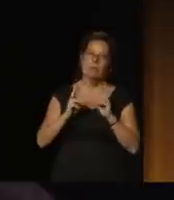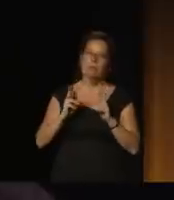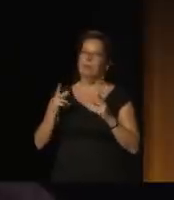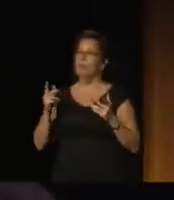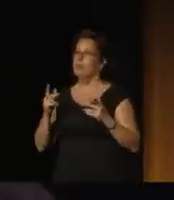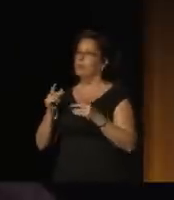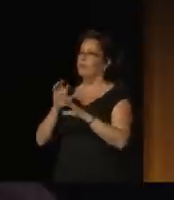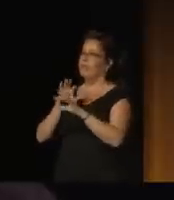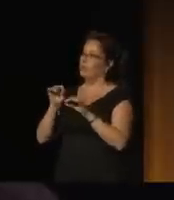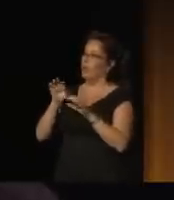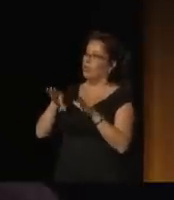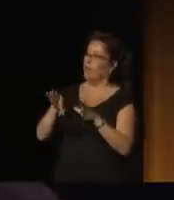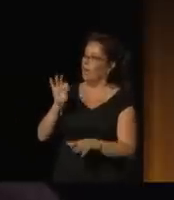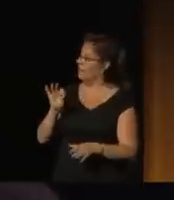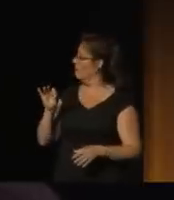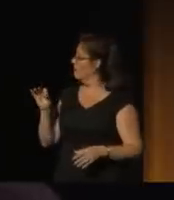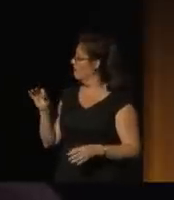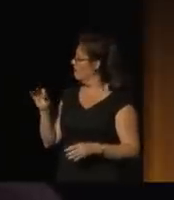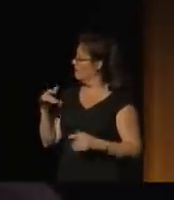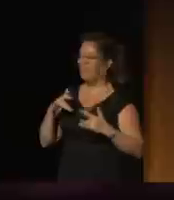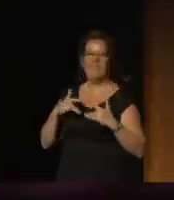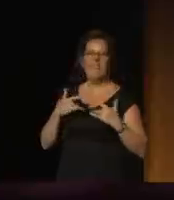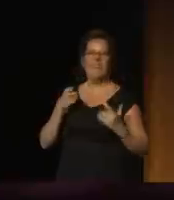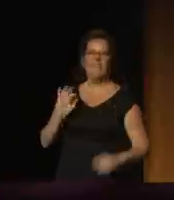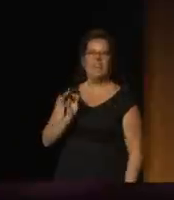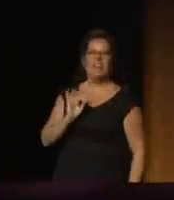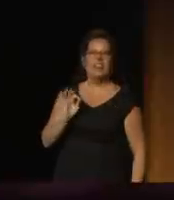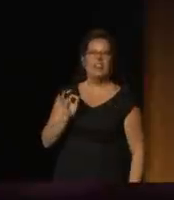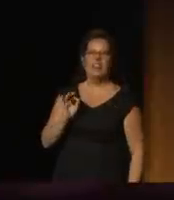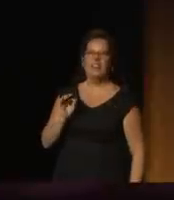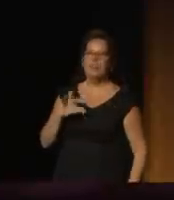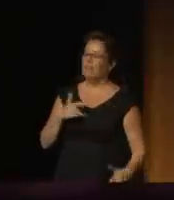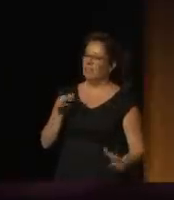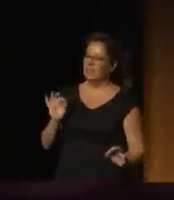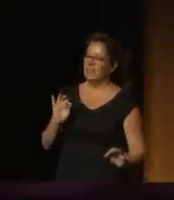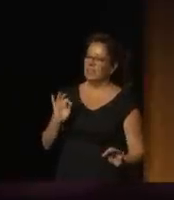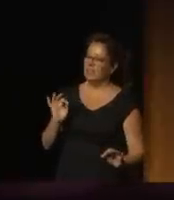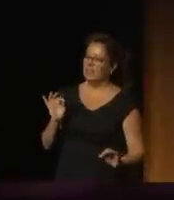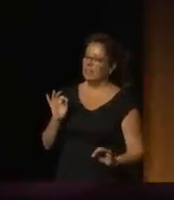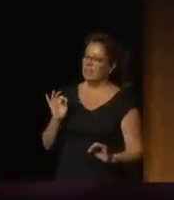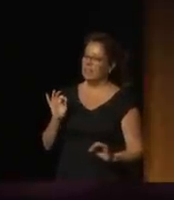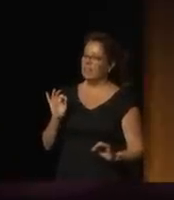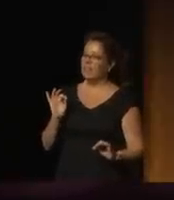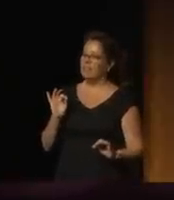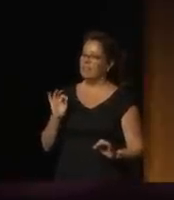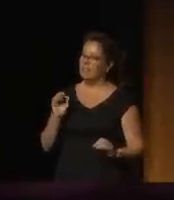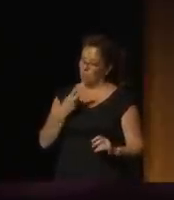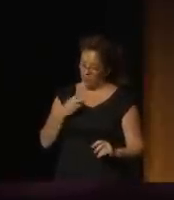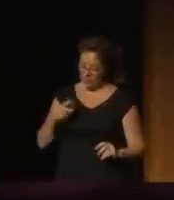2020... You don't think he will be, Fran? I don't think he'll be in office then. We'll see. We'll see.